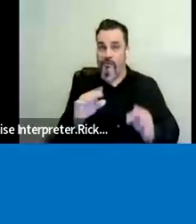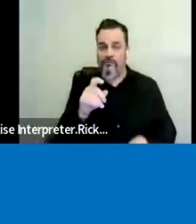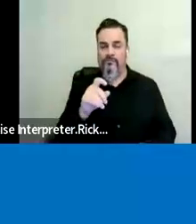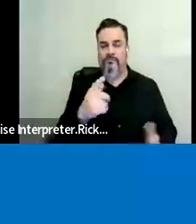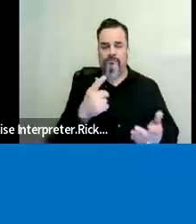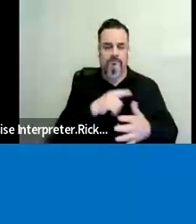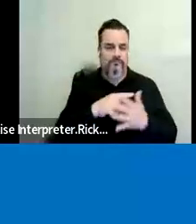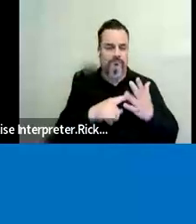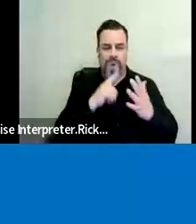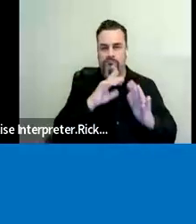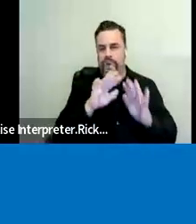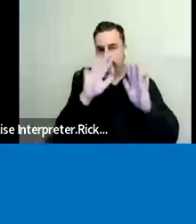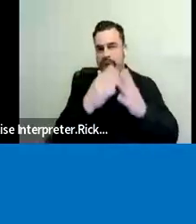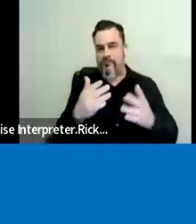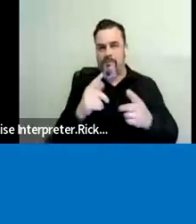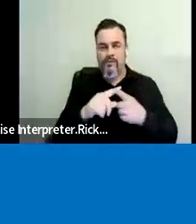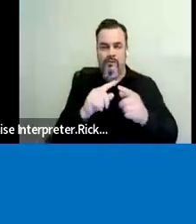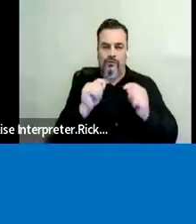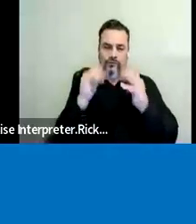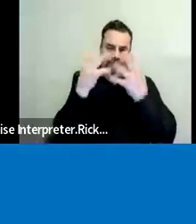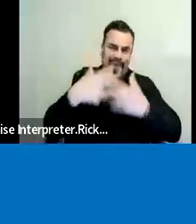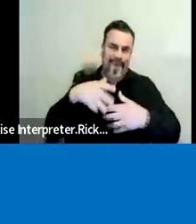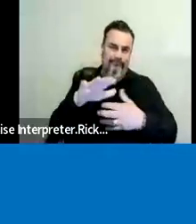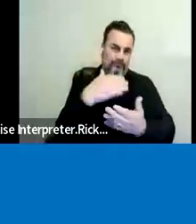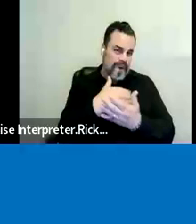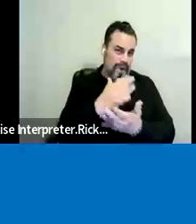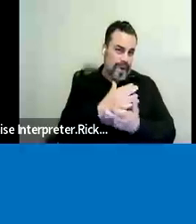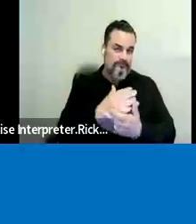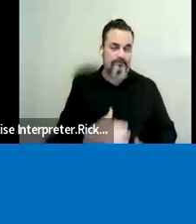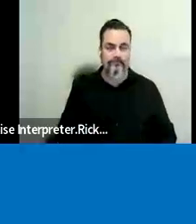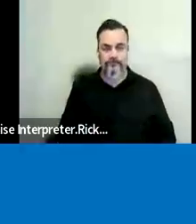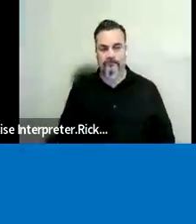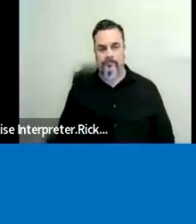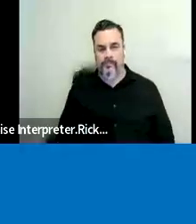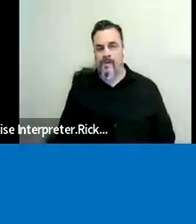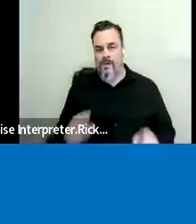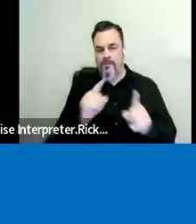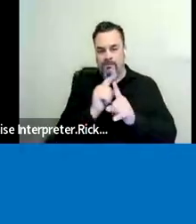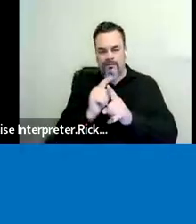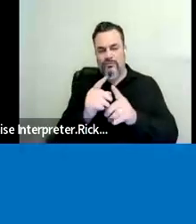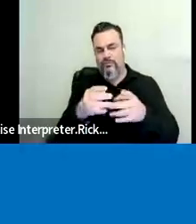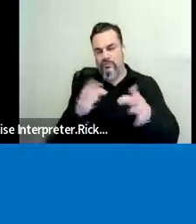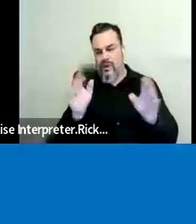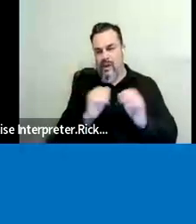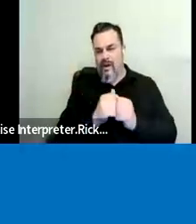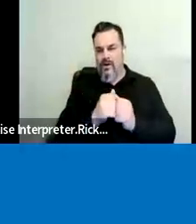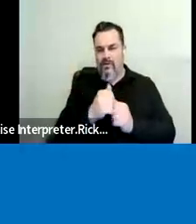all really wonderful things to be able to work into your grant budget, as well as generally how